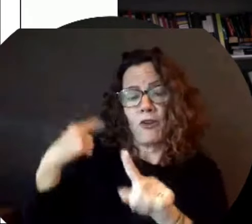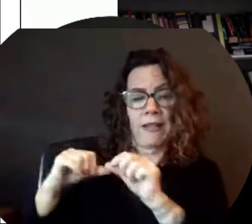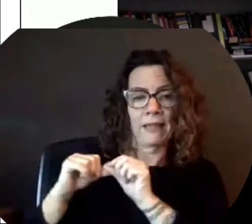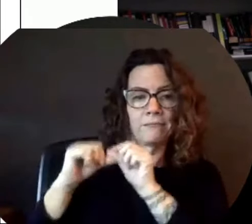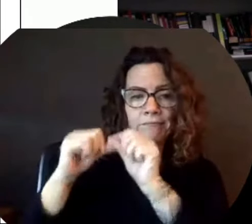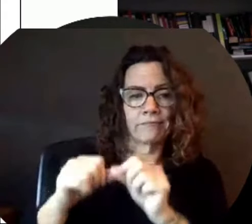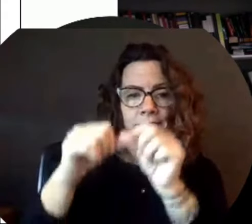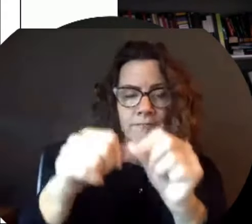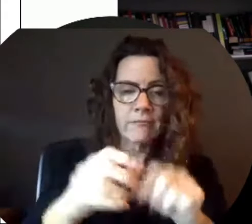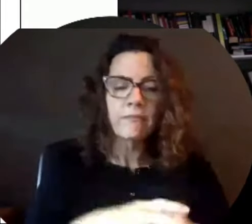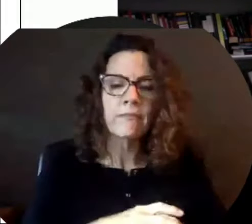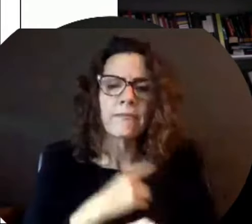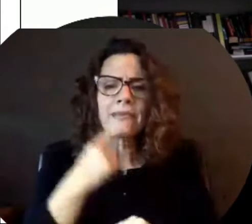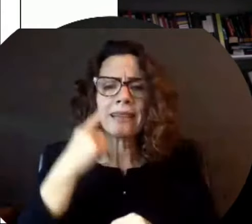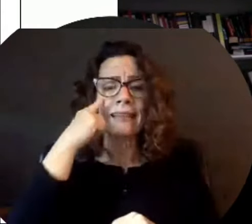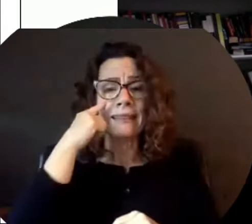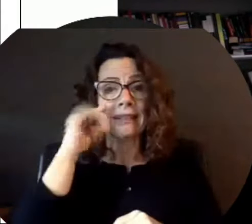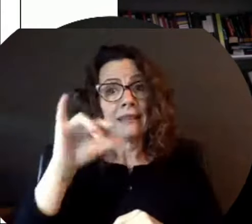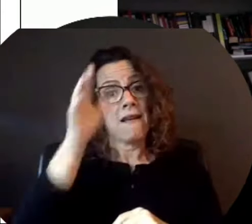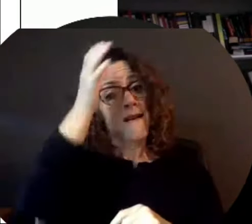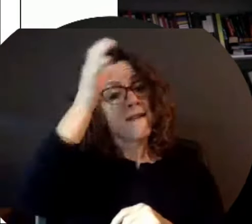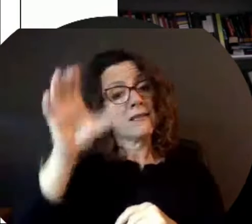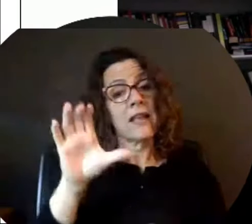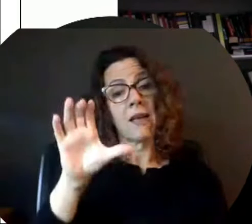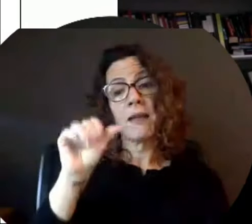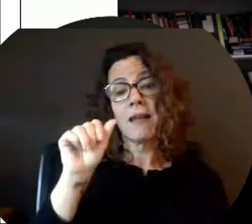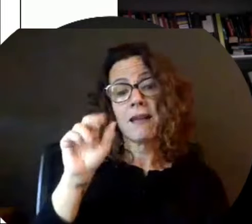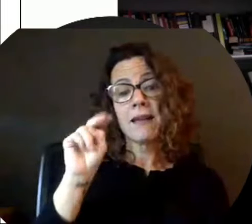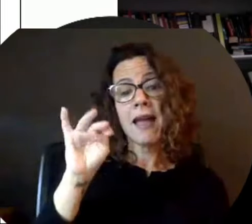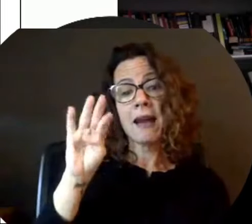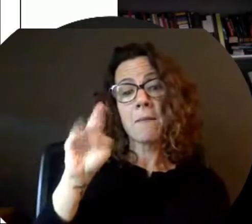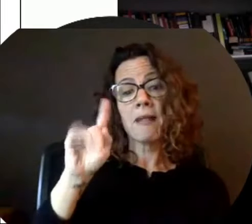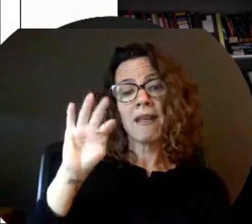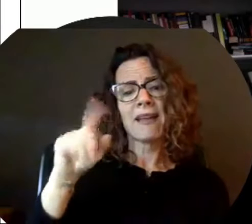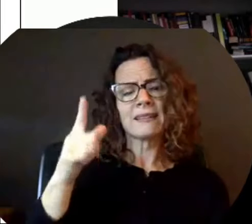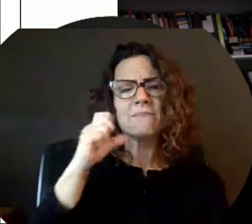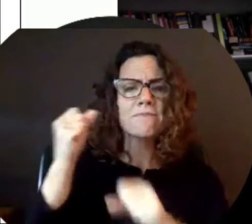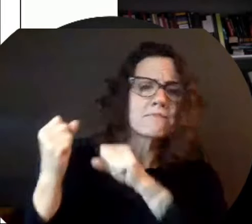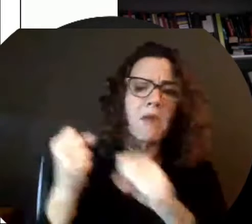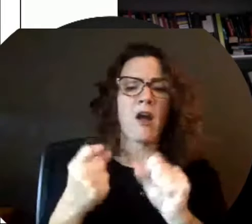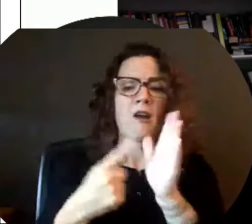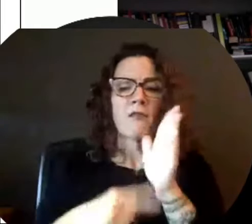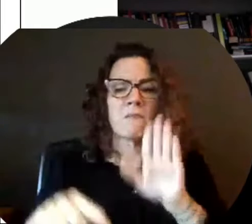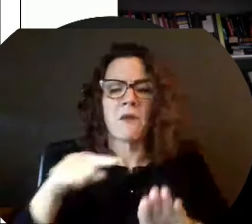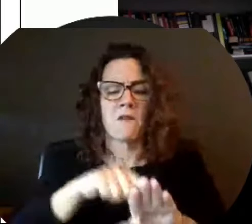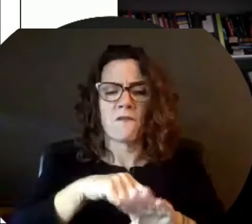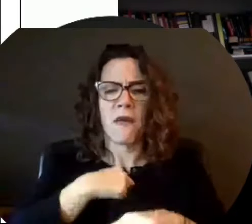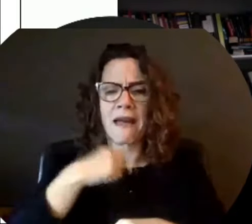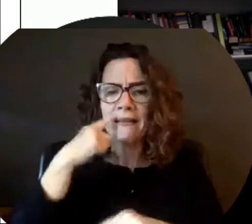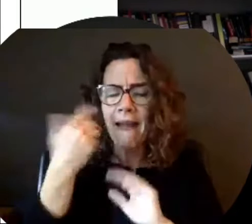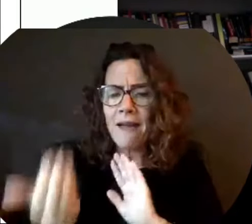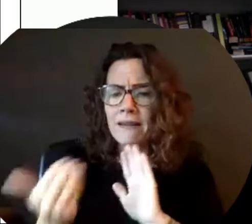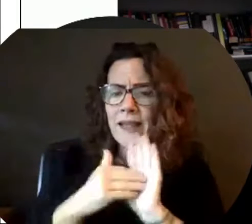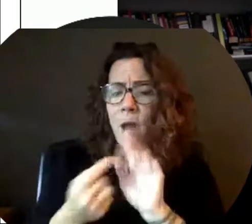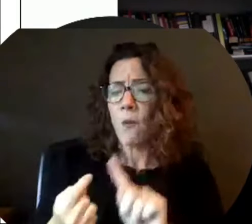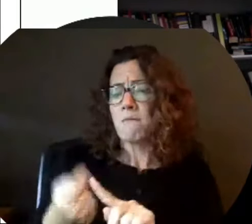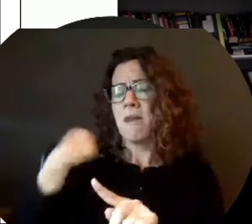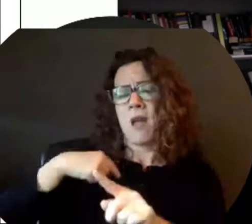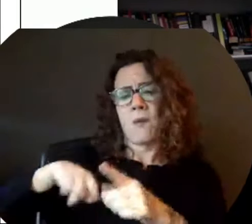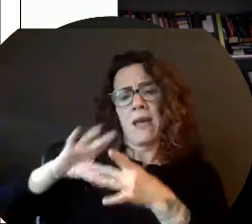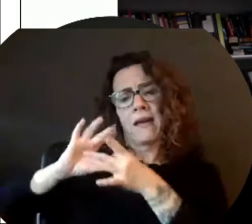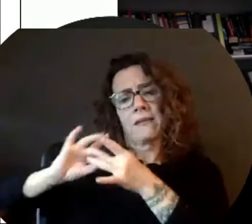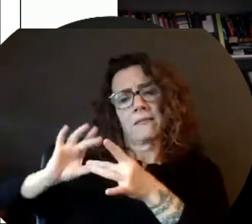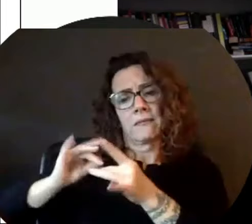well. As I think, you know, going back to what I was saying about the kind of rounds of enclosure that precede the